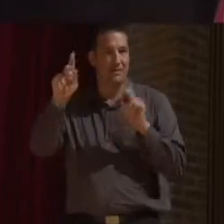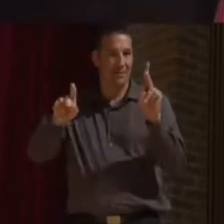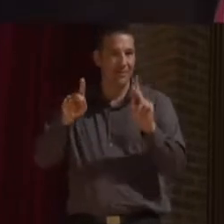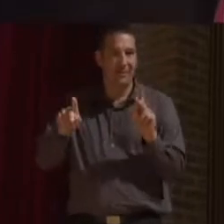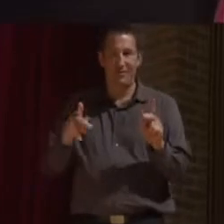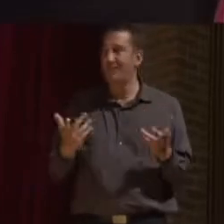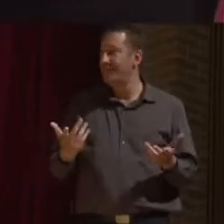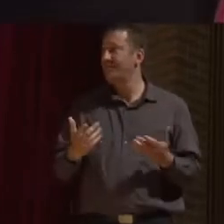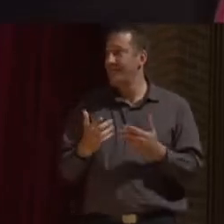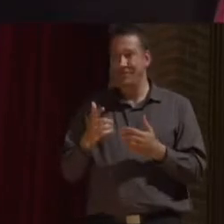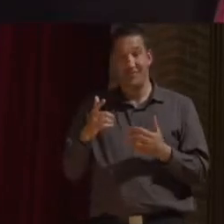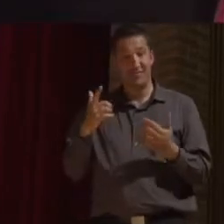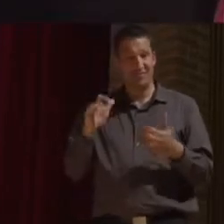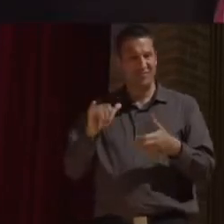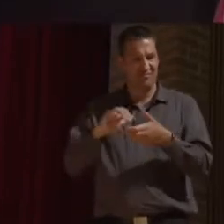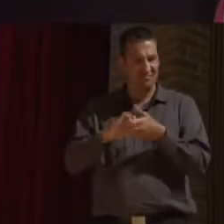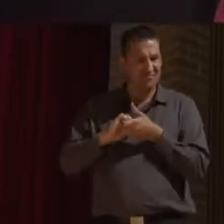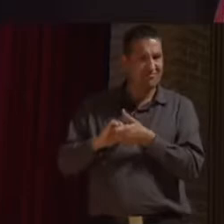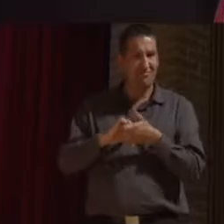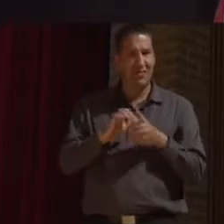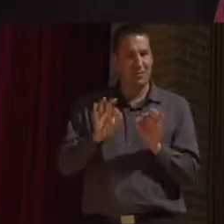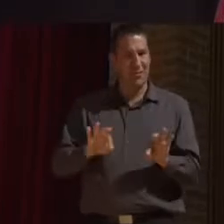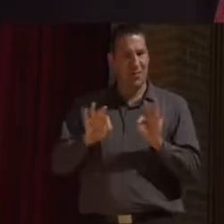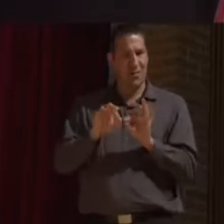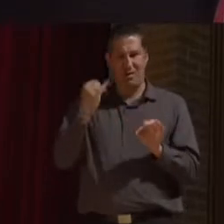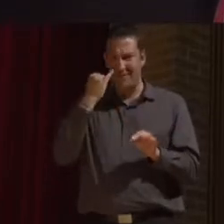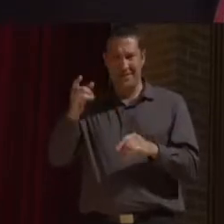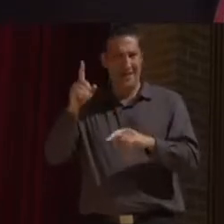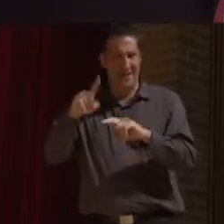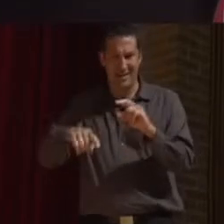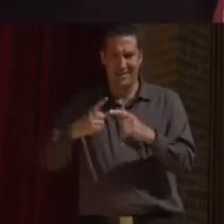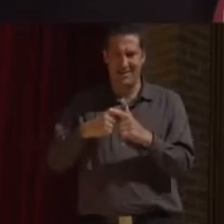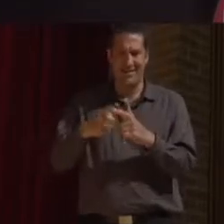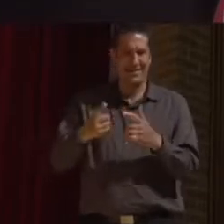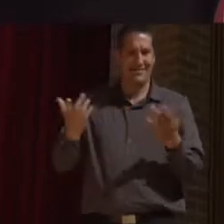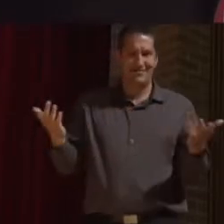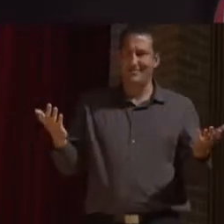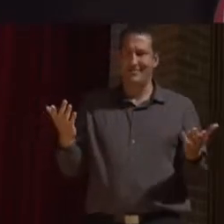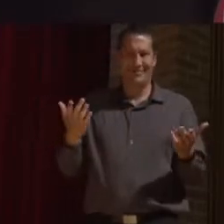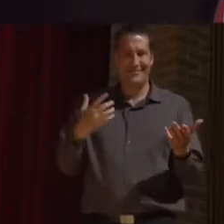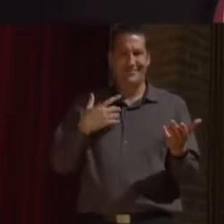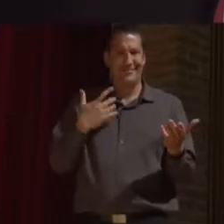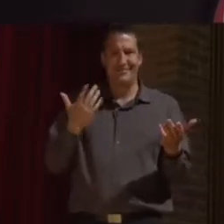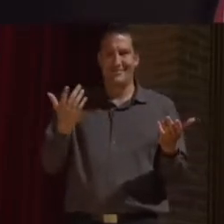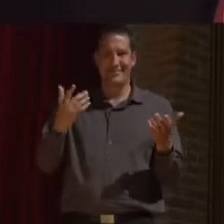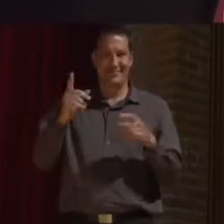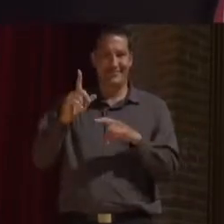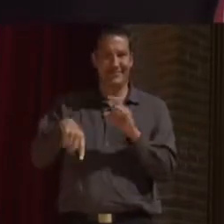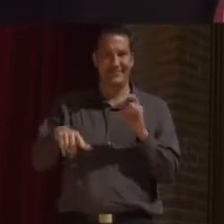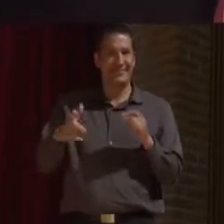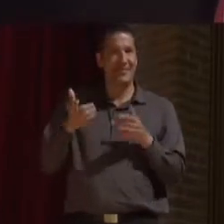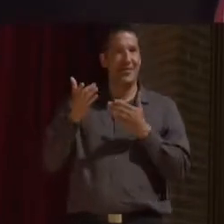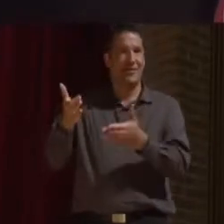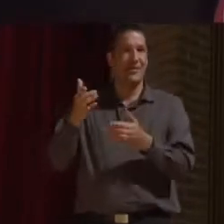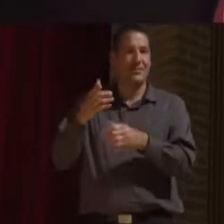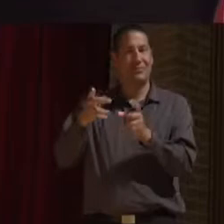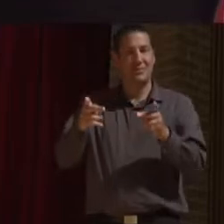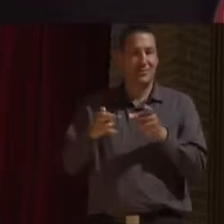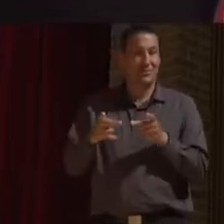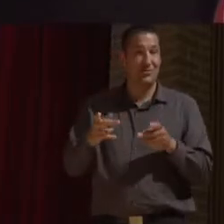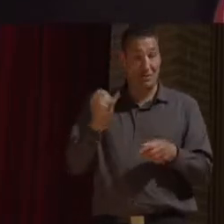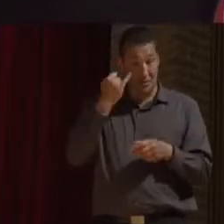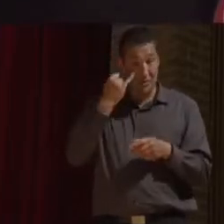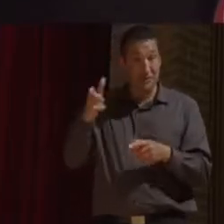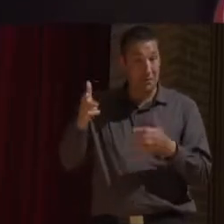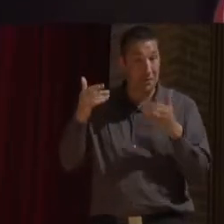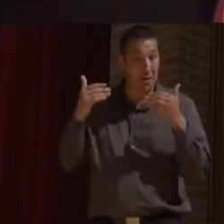we can't use you. And conversely, if you get along with others, we're going to find something for